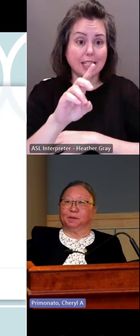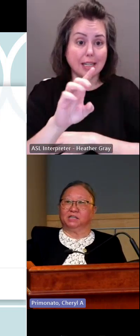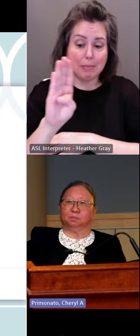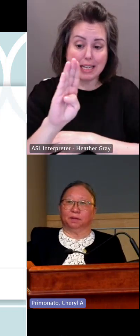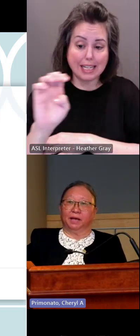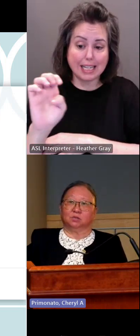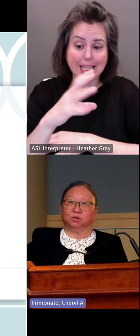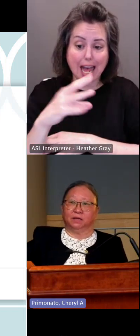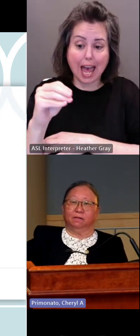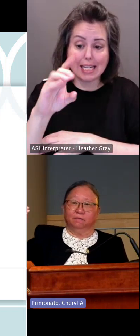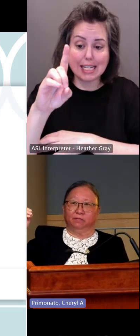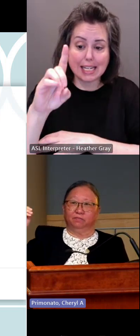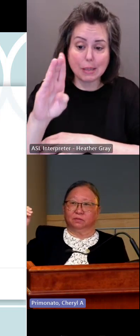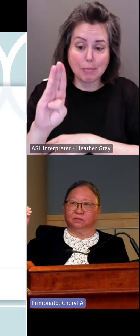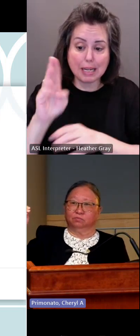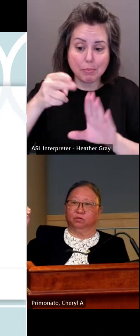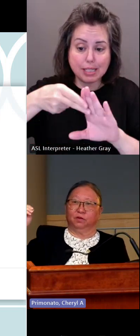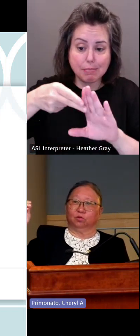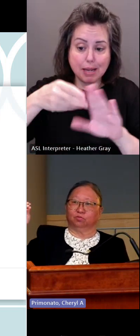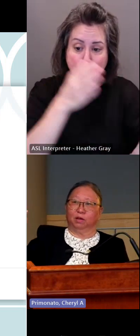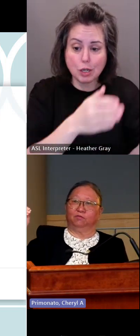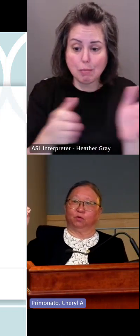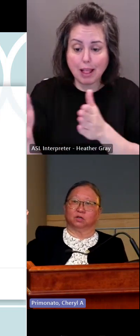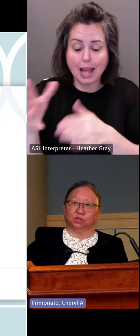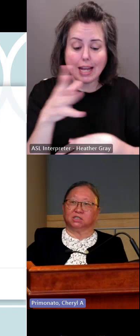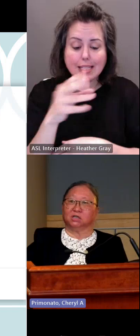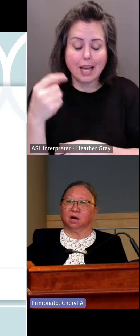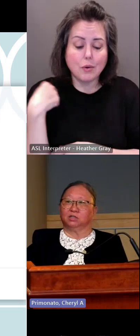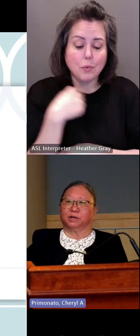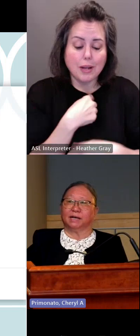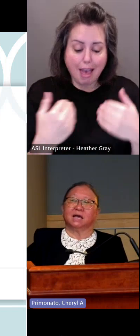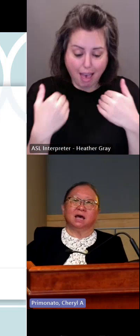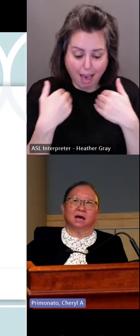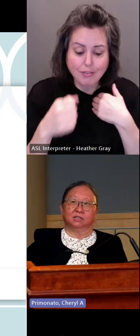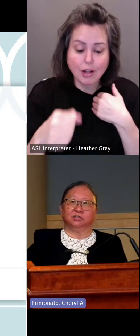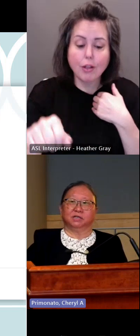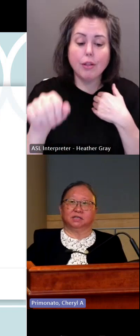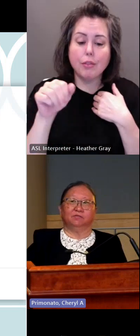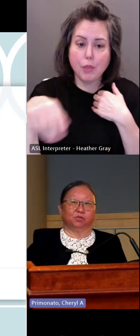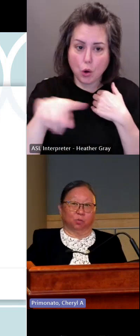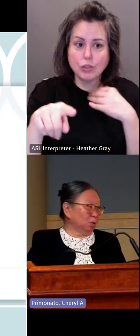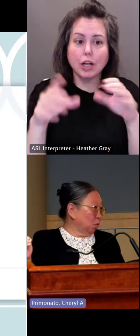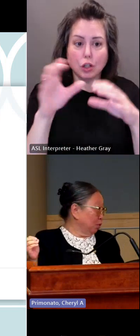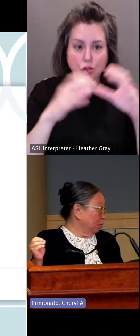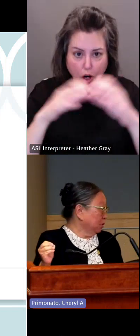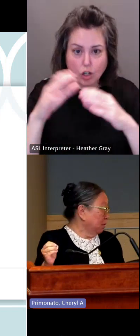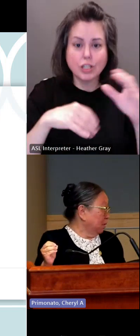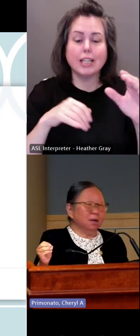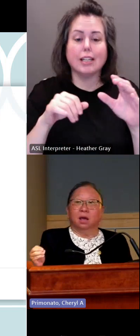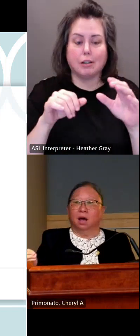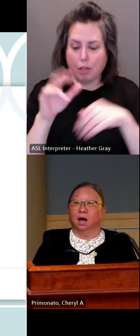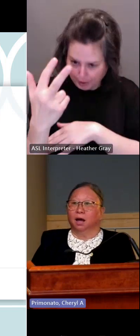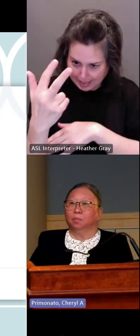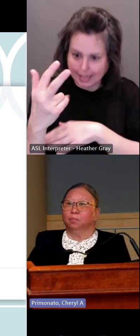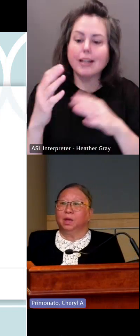DBE participation plans. We did 3 for construction contracts, 110 for work orders.